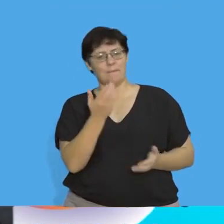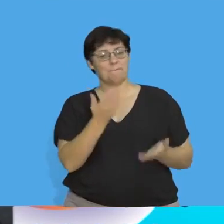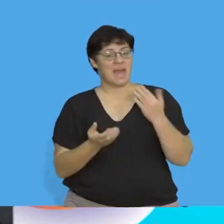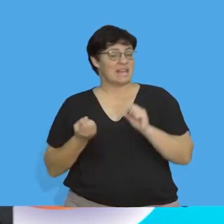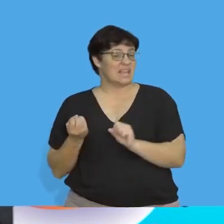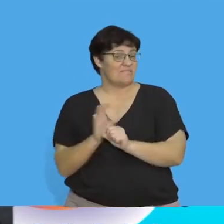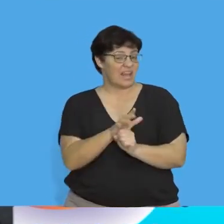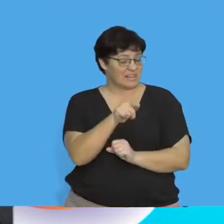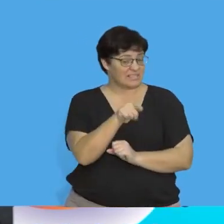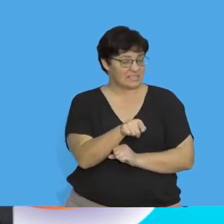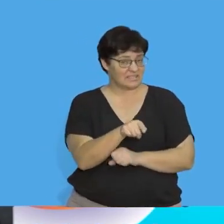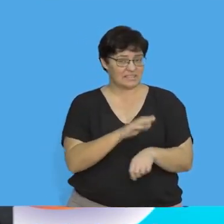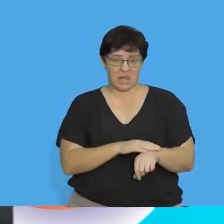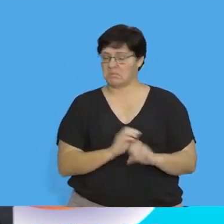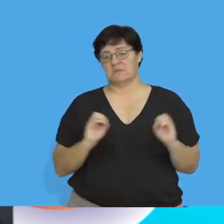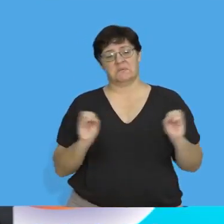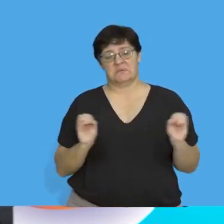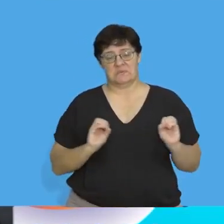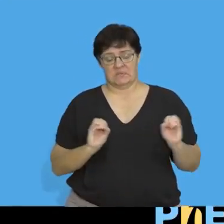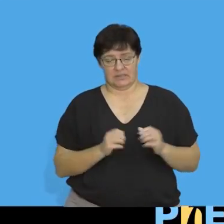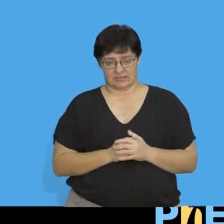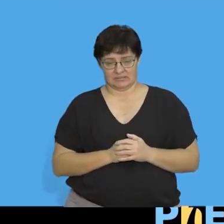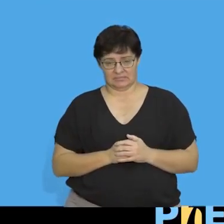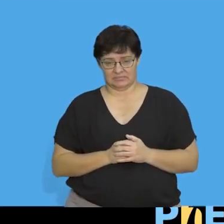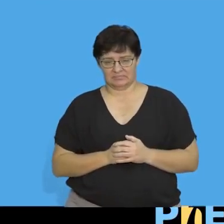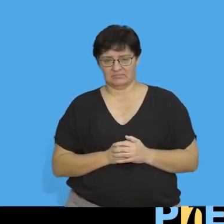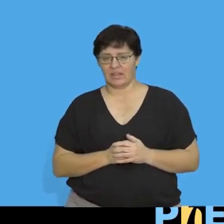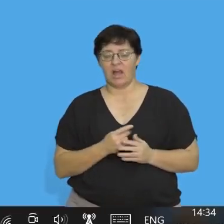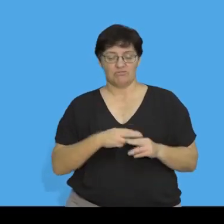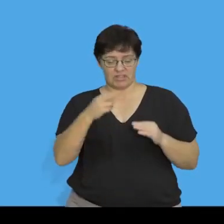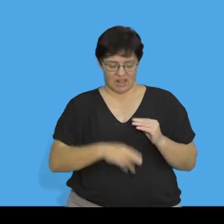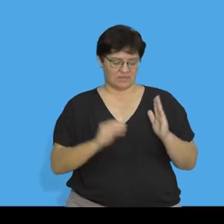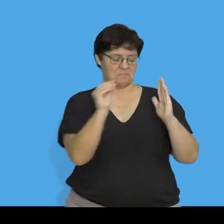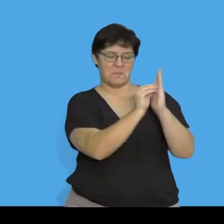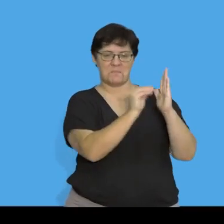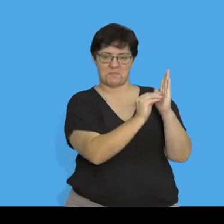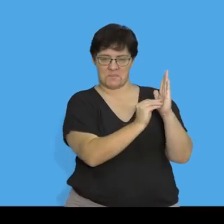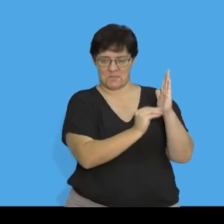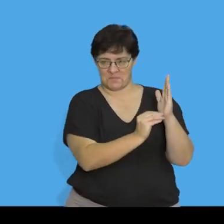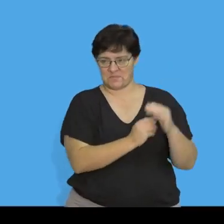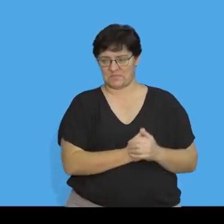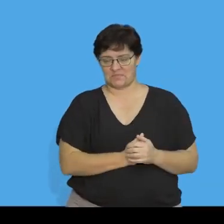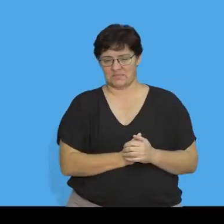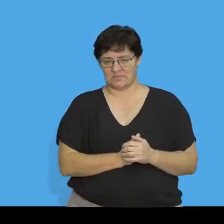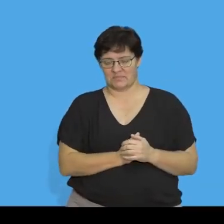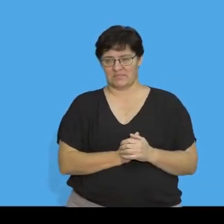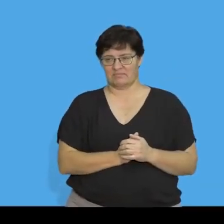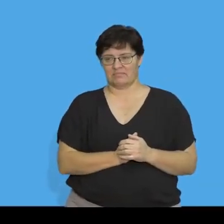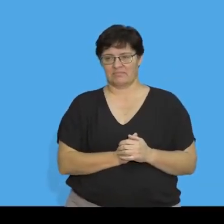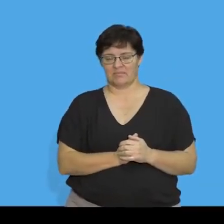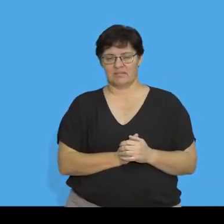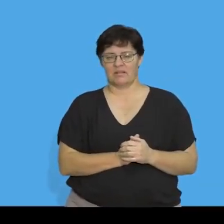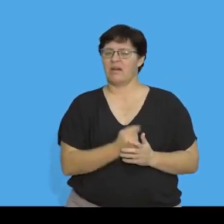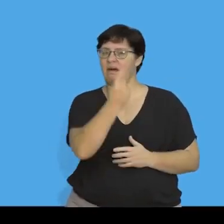an effect on the period. Let's go and write down our results, and we can see that it